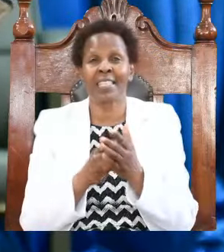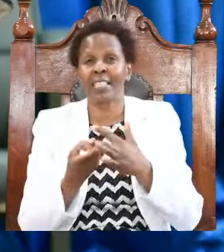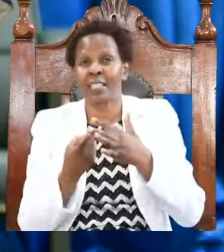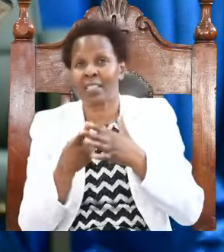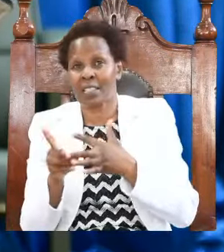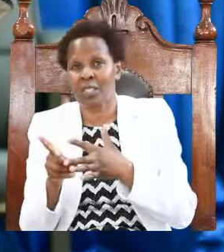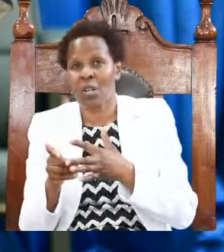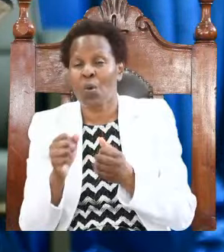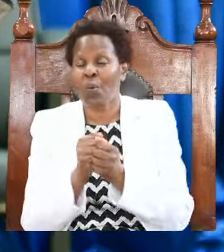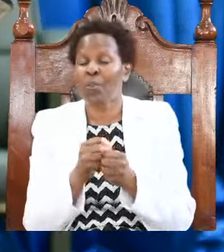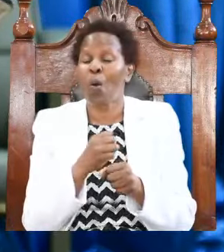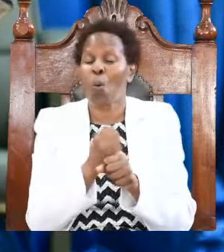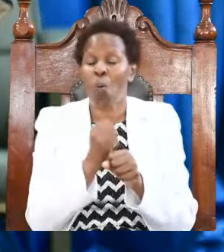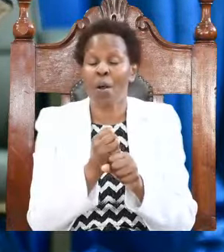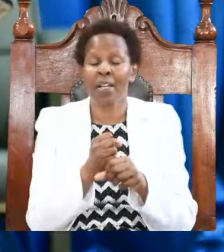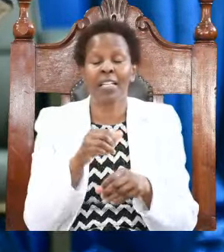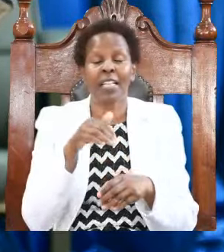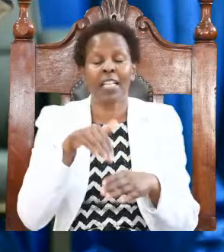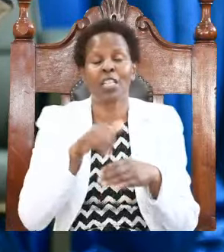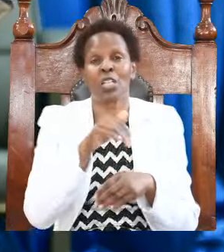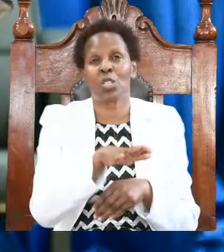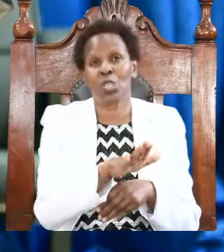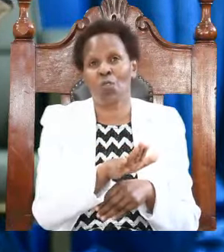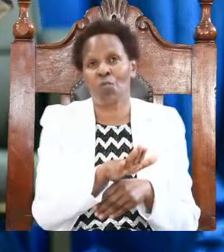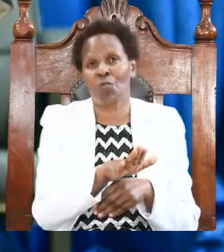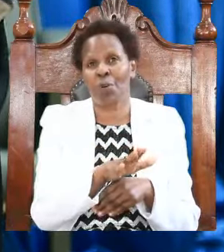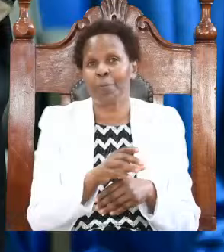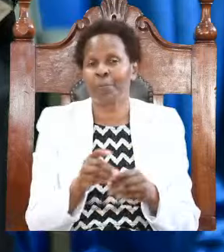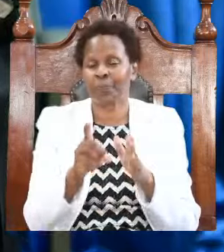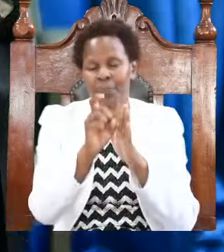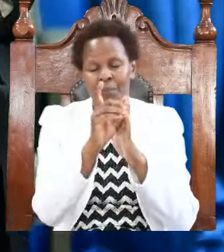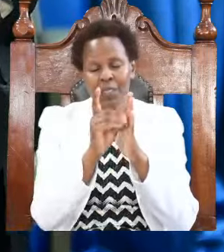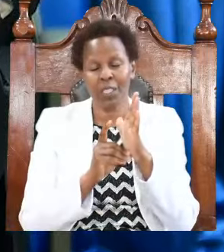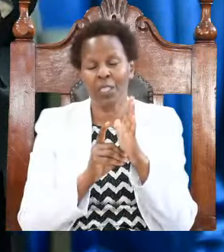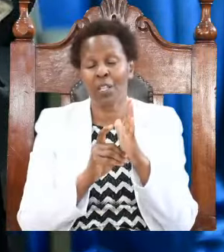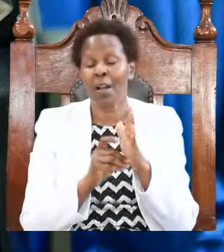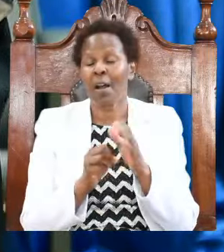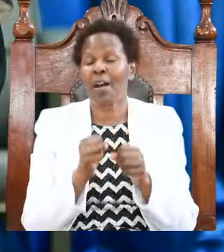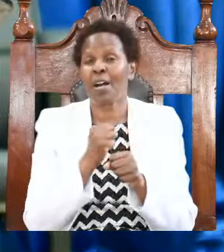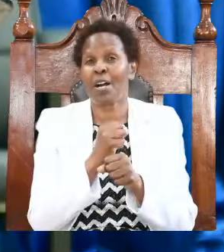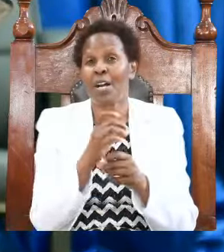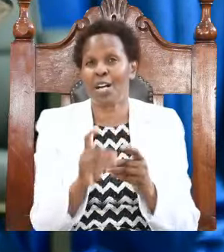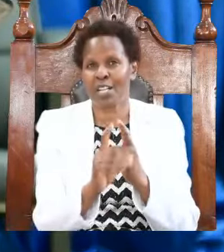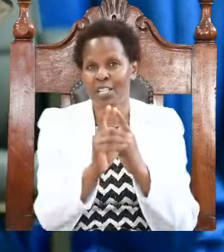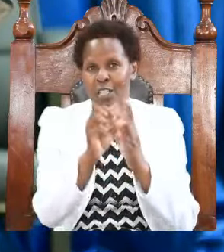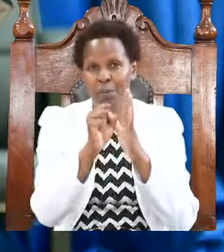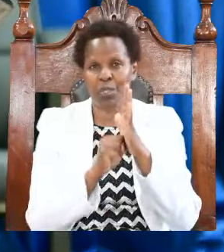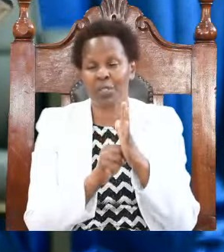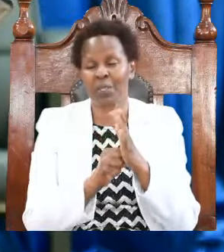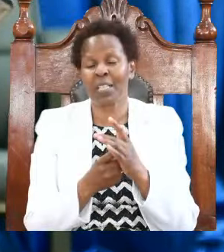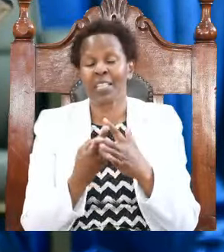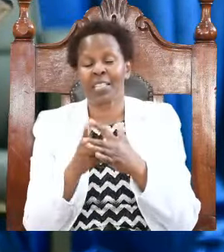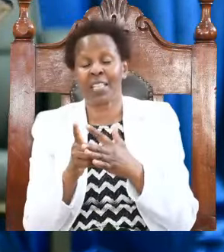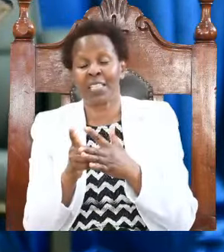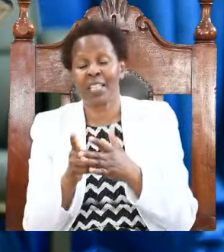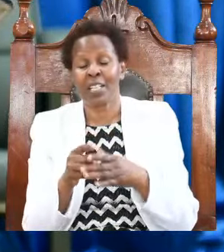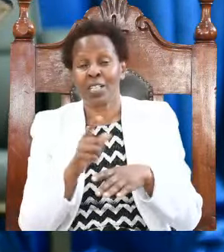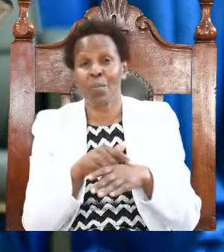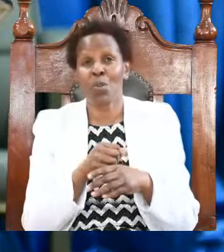an investment. Praise be to God. Discipleship starts with an investment. Many times we